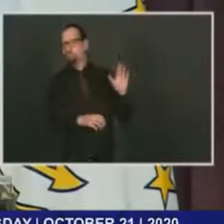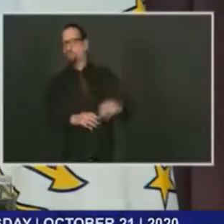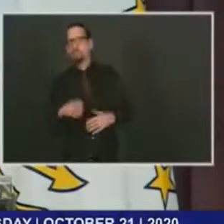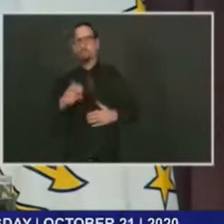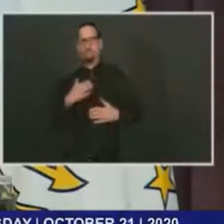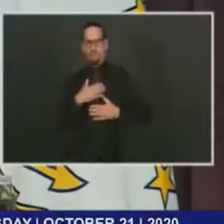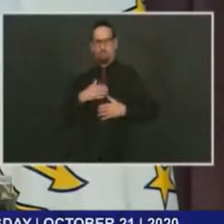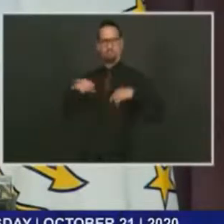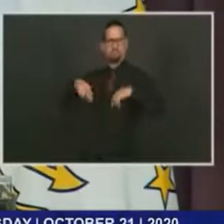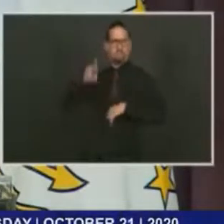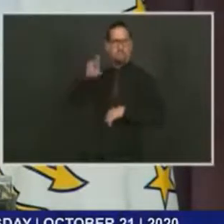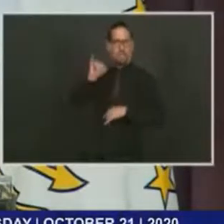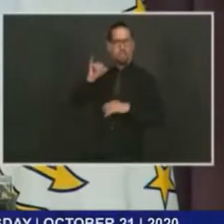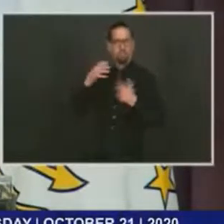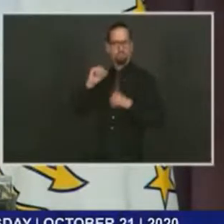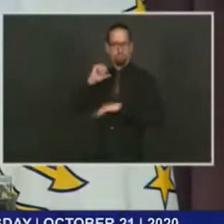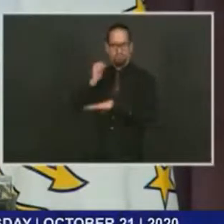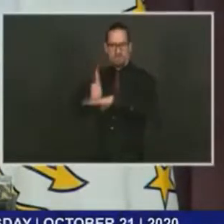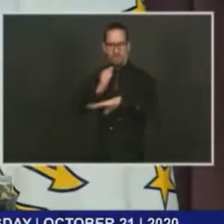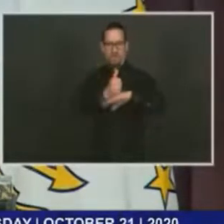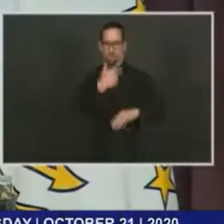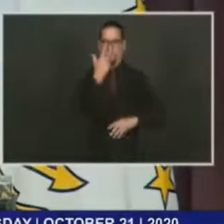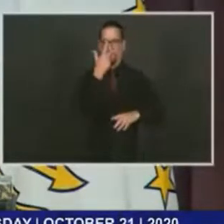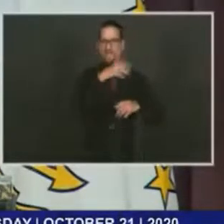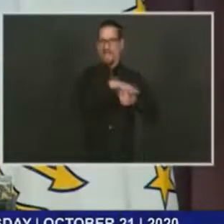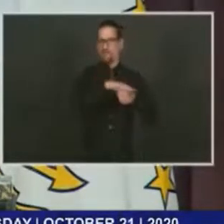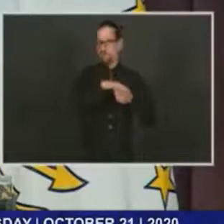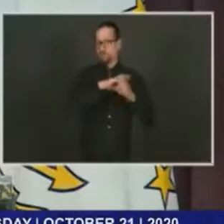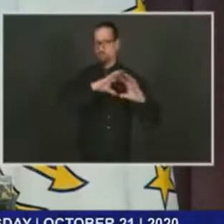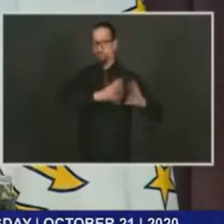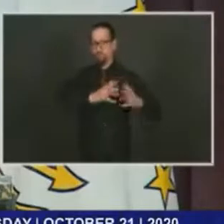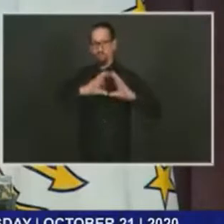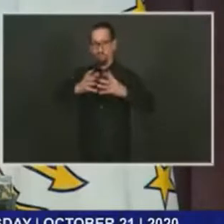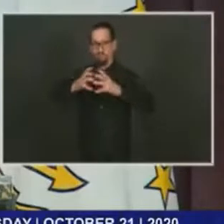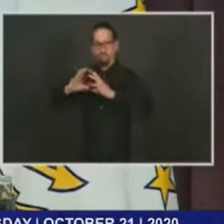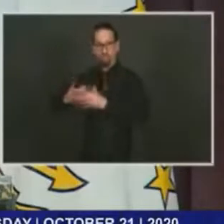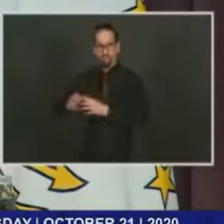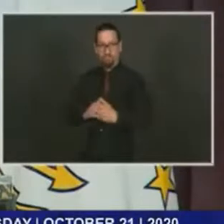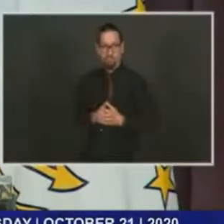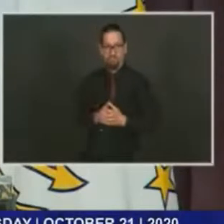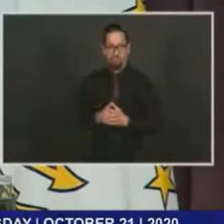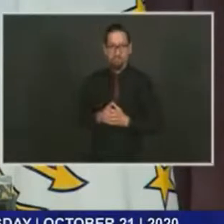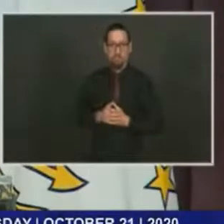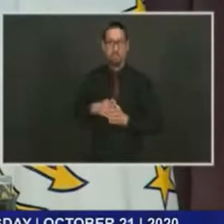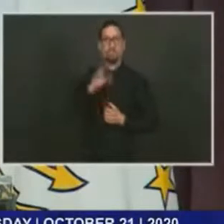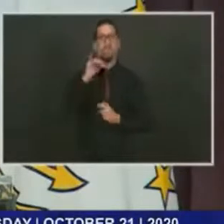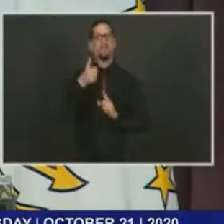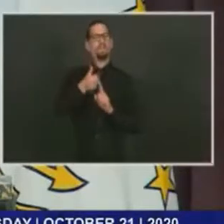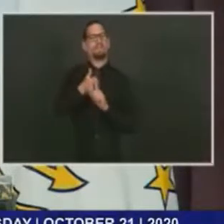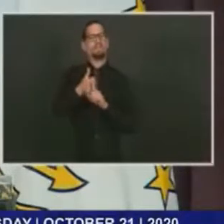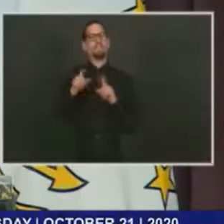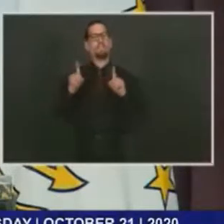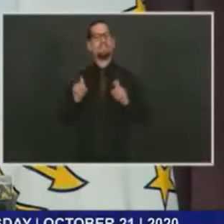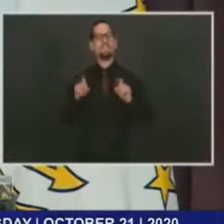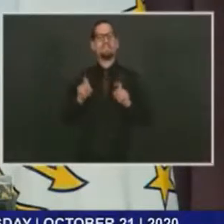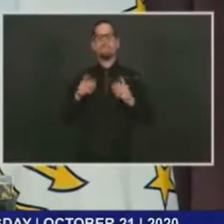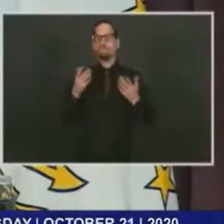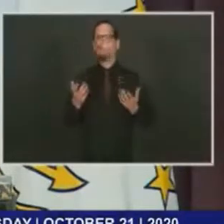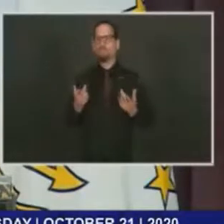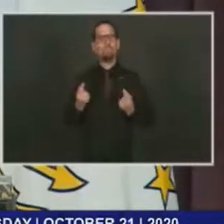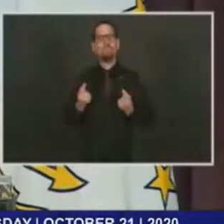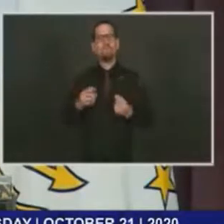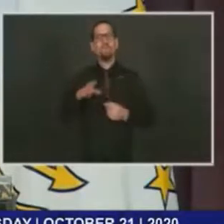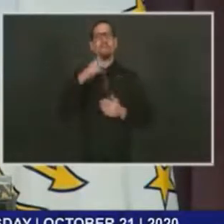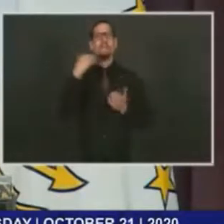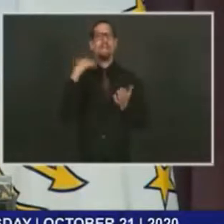speed. On the topic of testing, I want to remind everyone to go get tested. Even if you feel